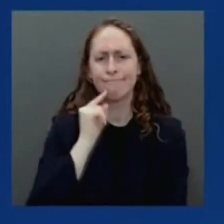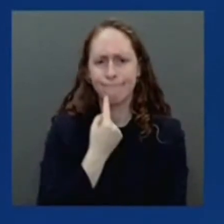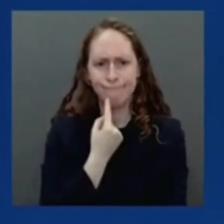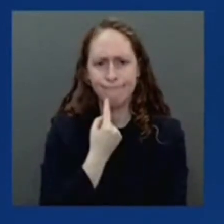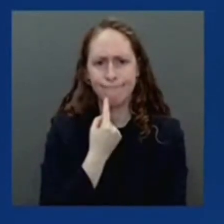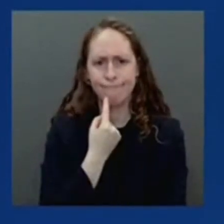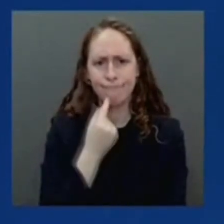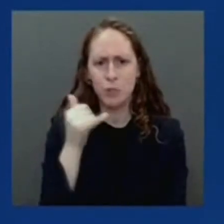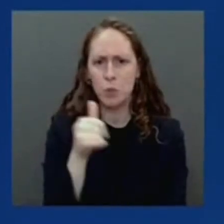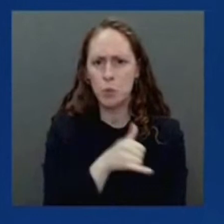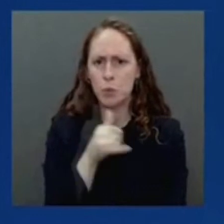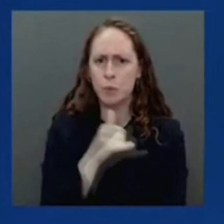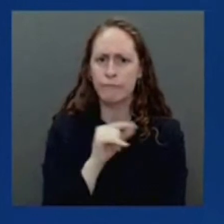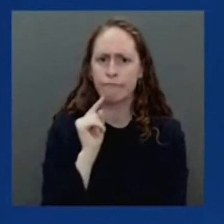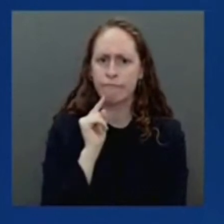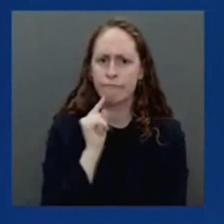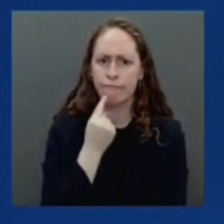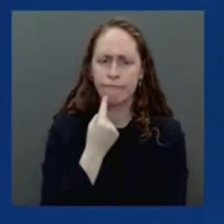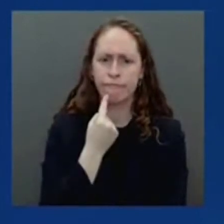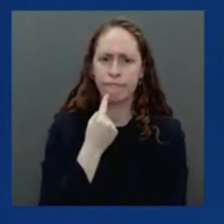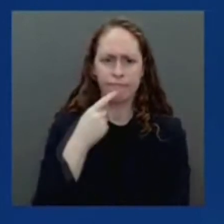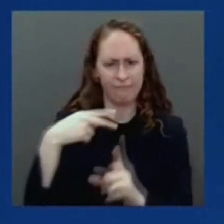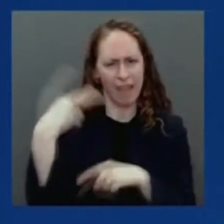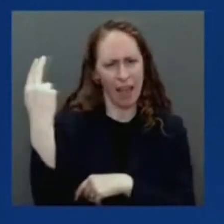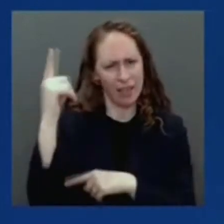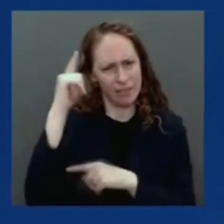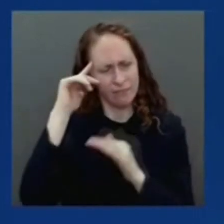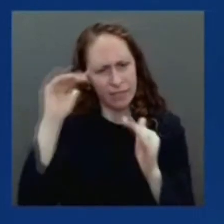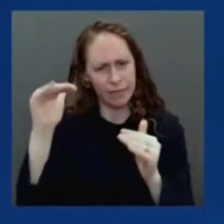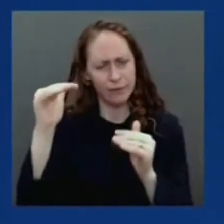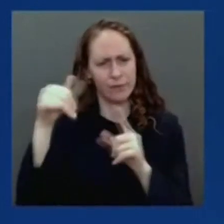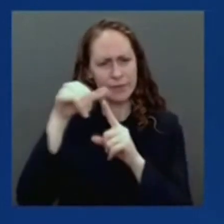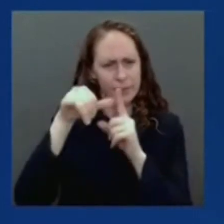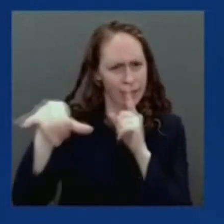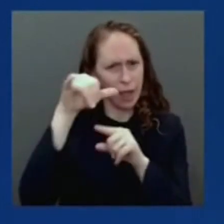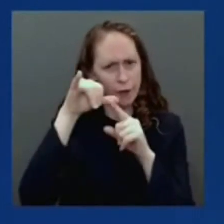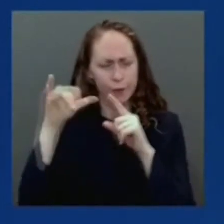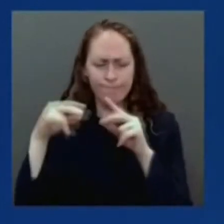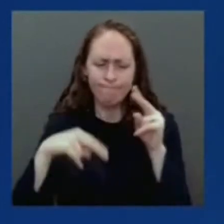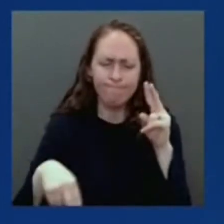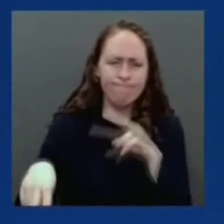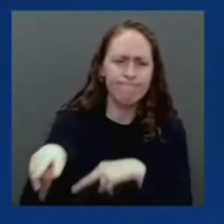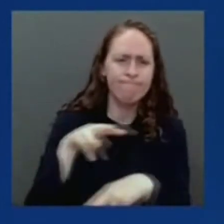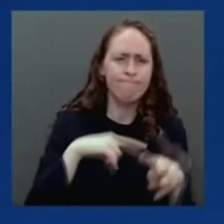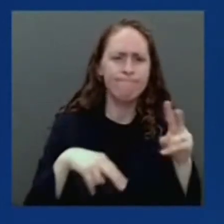forward, we will work closely with our trusted community partners to ensure that families have